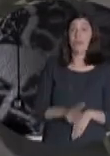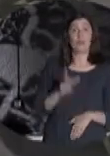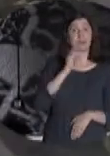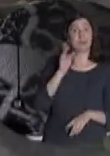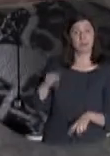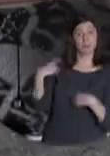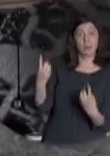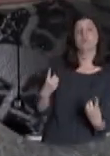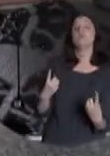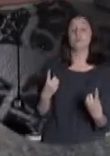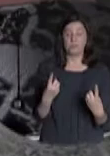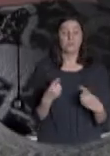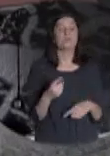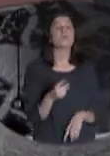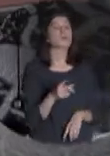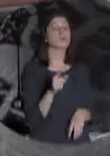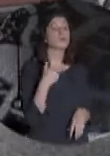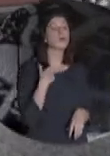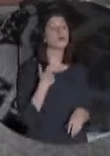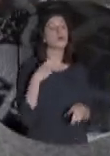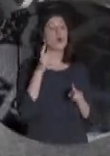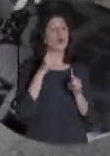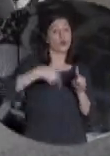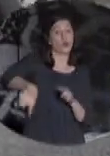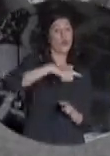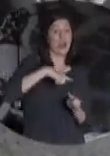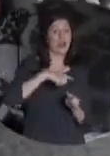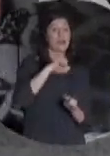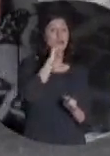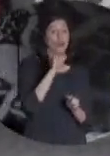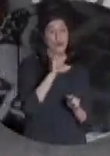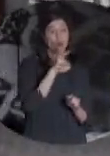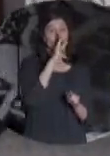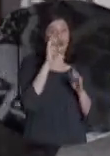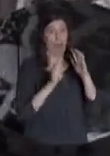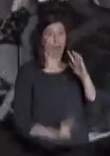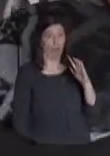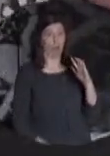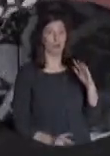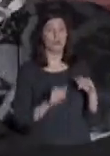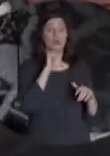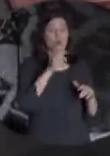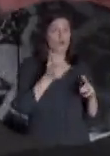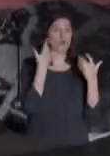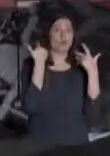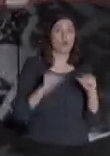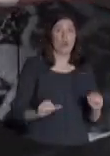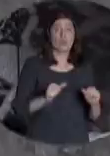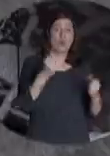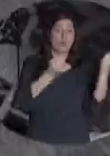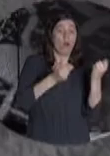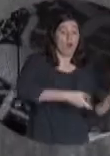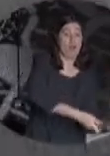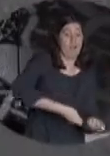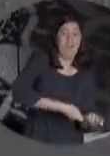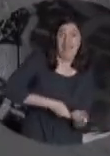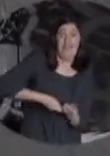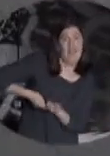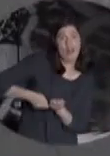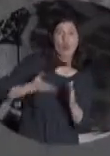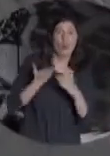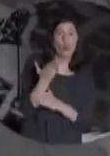one before? Sure. Well, we always say, turn around, don't drown. Never try to drive your car through elevated